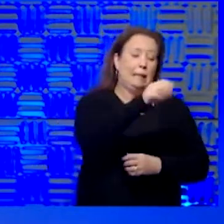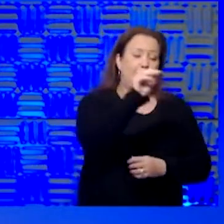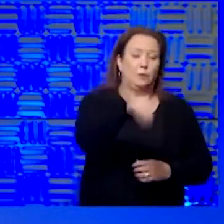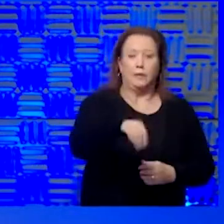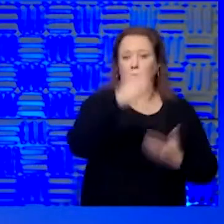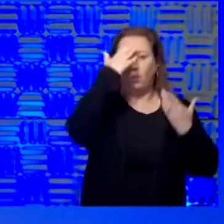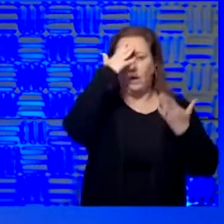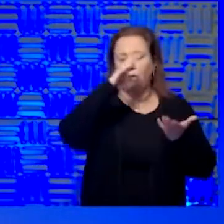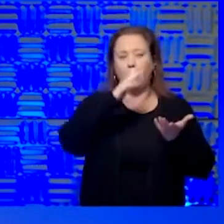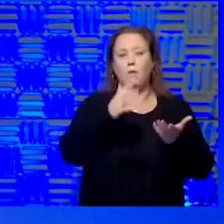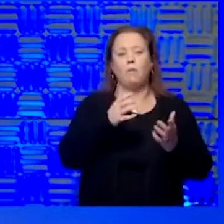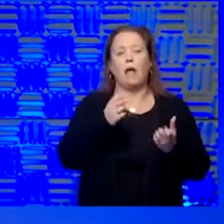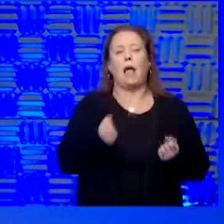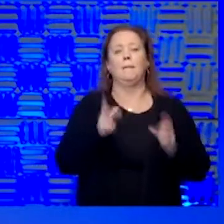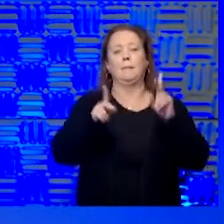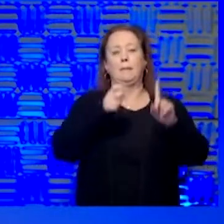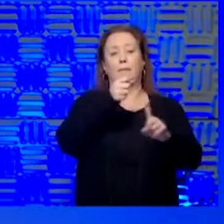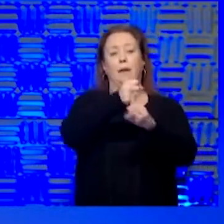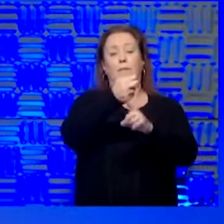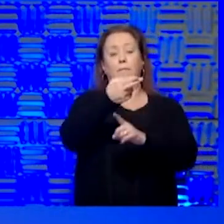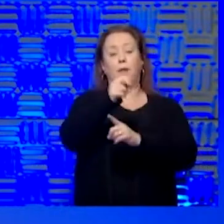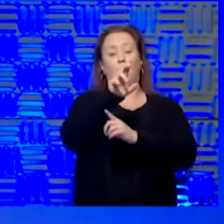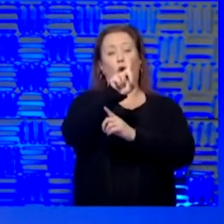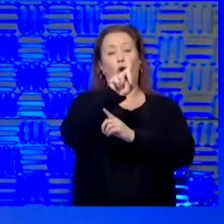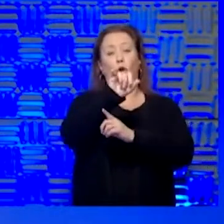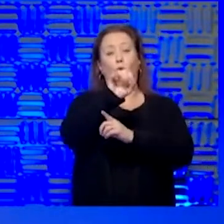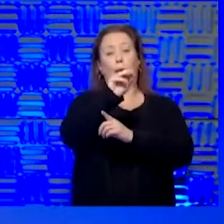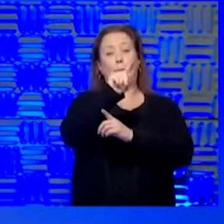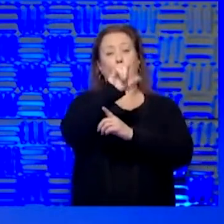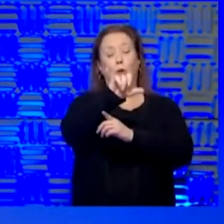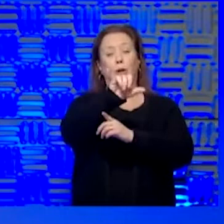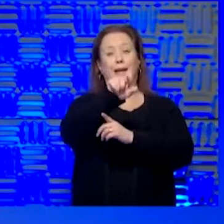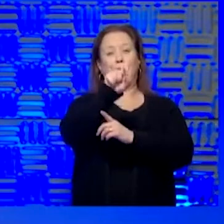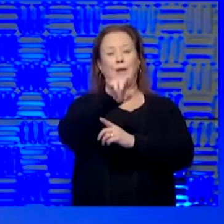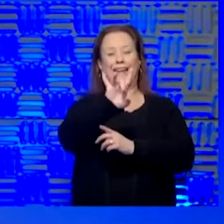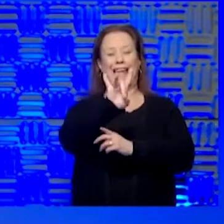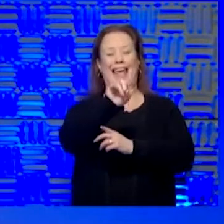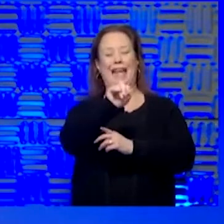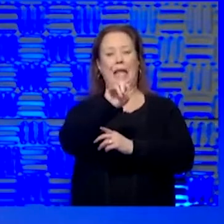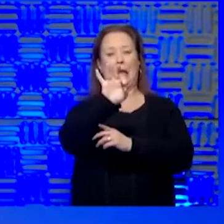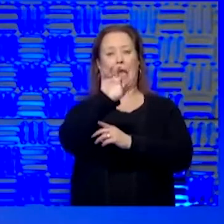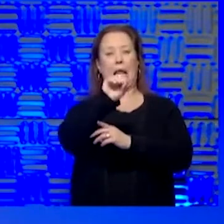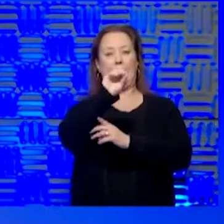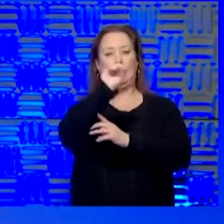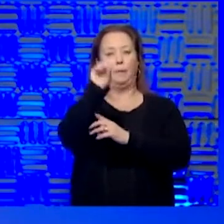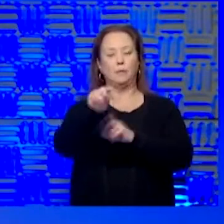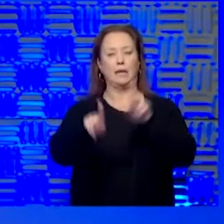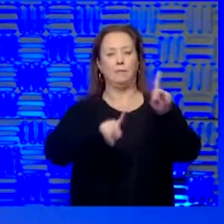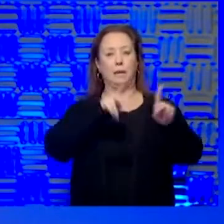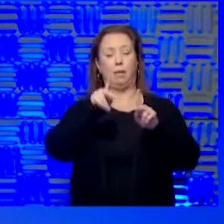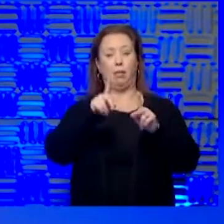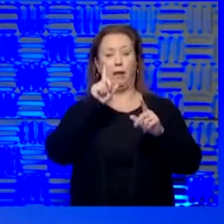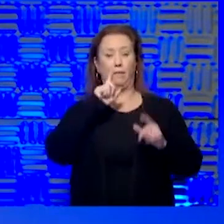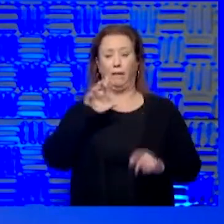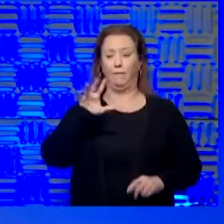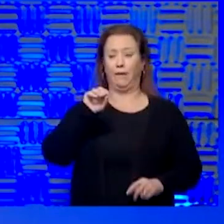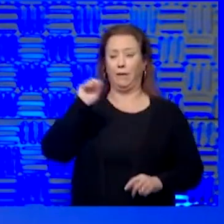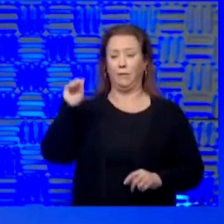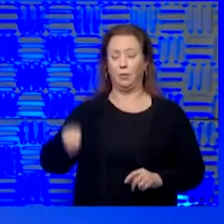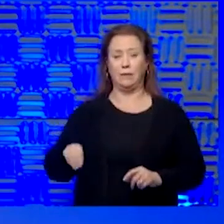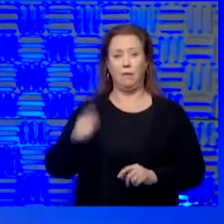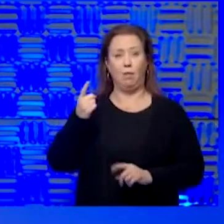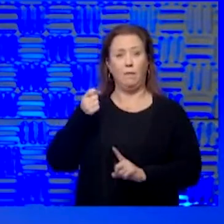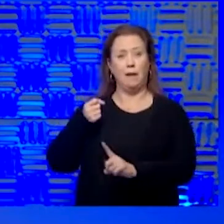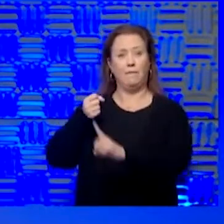don't know how many have been infected. But for herd immunity, you need 80 to 90% of people, because if only 50% of the people have been